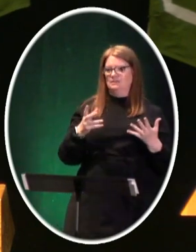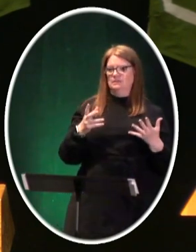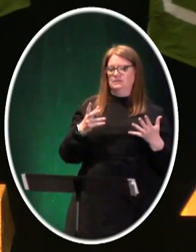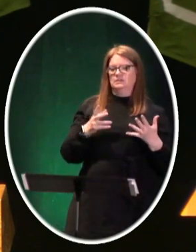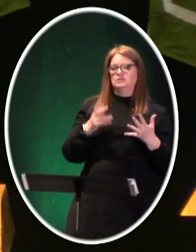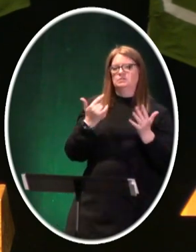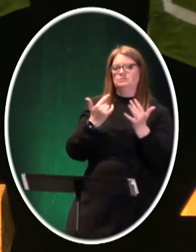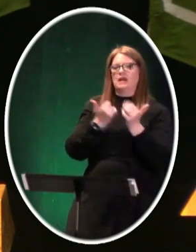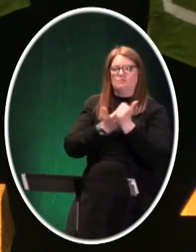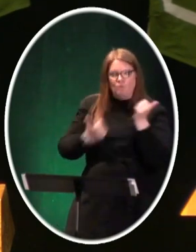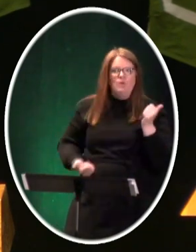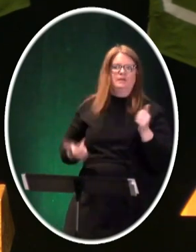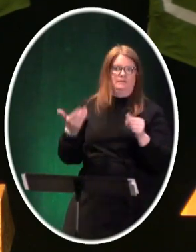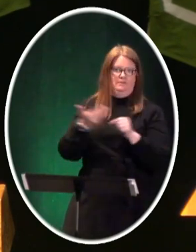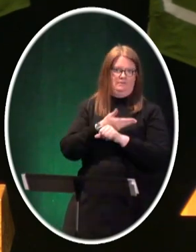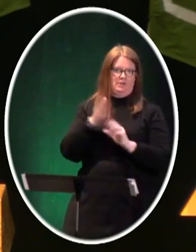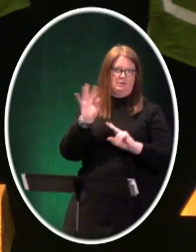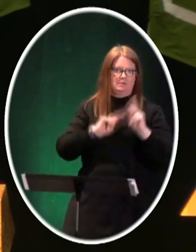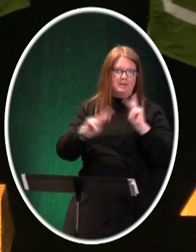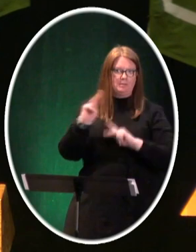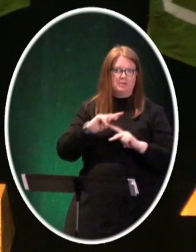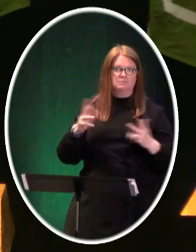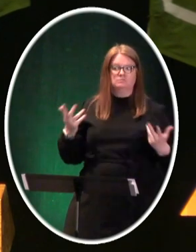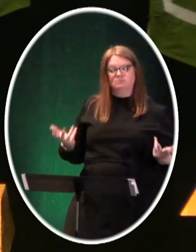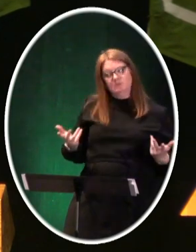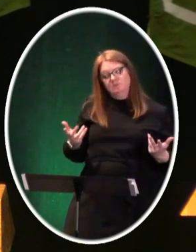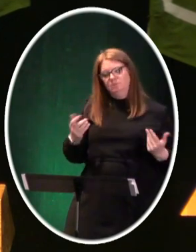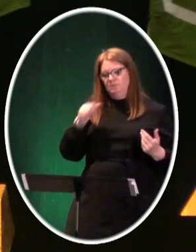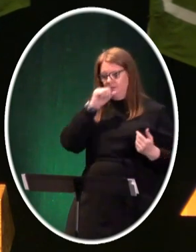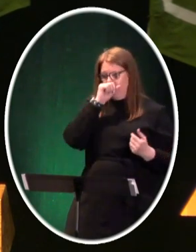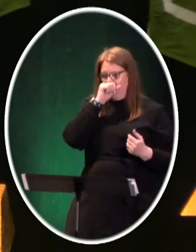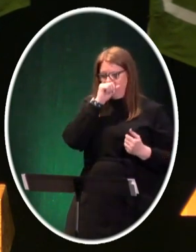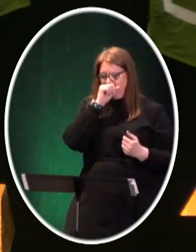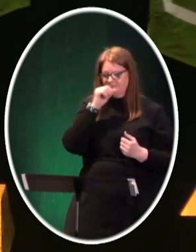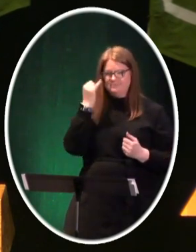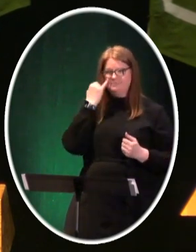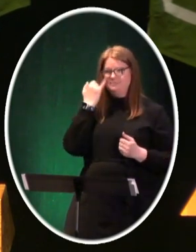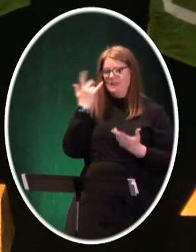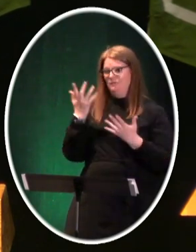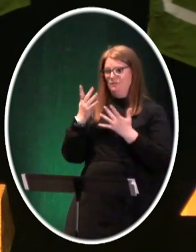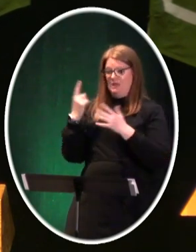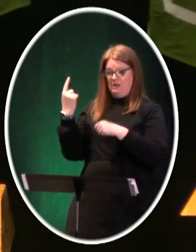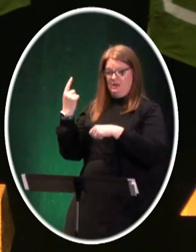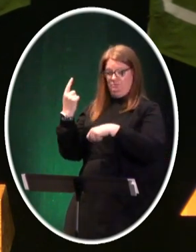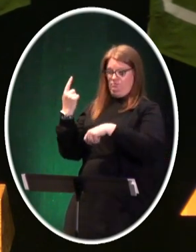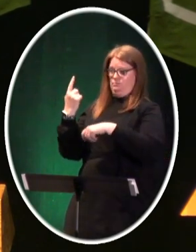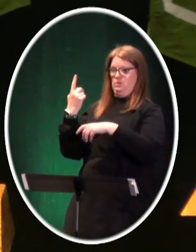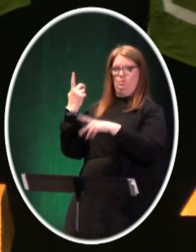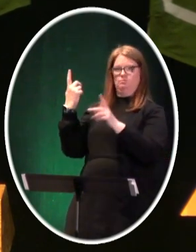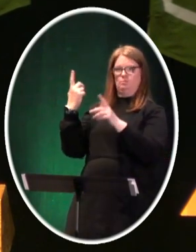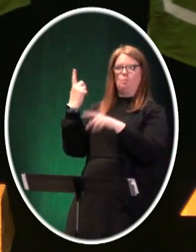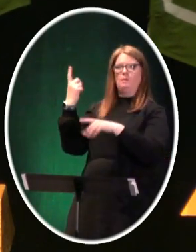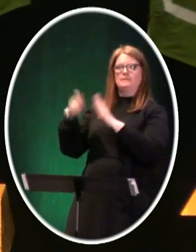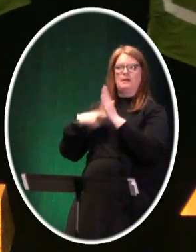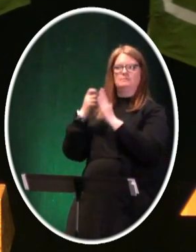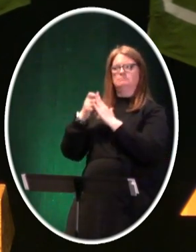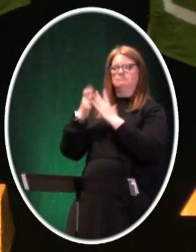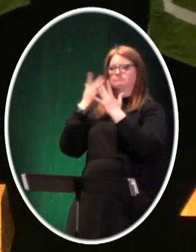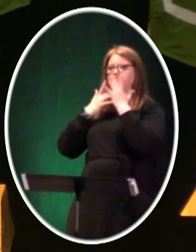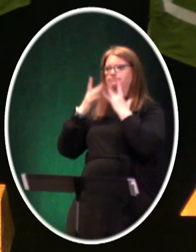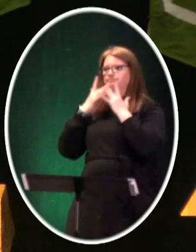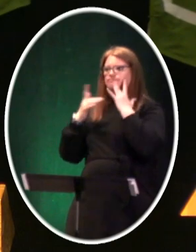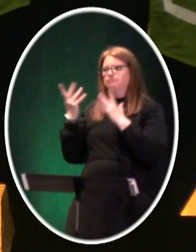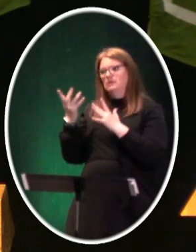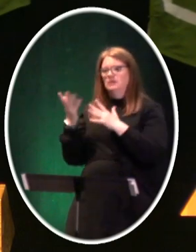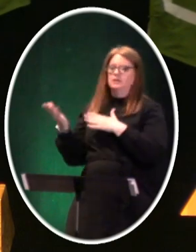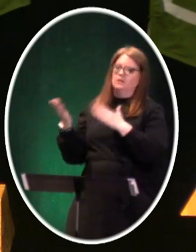said Harold Hamm. So if the market happened to correct and we were short-staffed, that's the only time we were right-sized, that's great. Market corrected, we lost some business, we